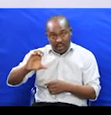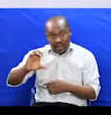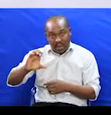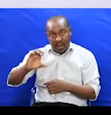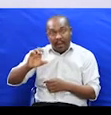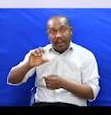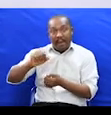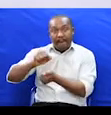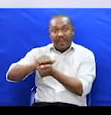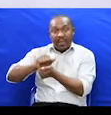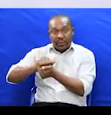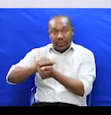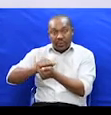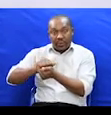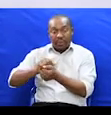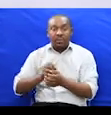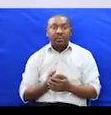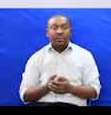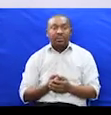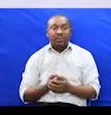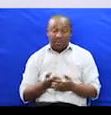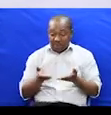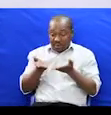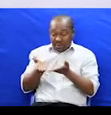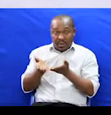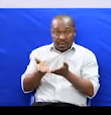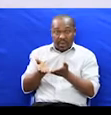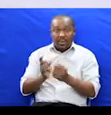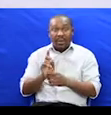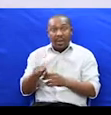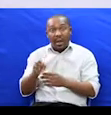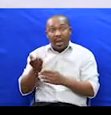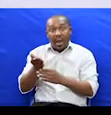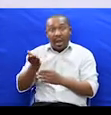particle, these are the